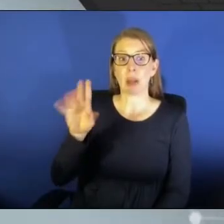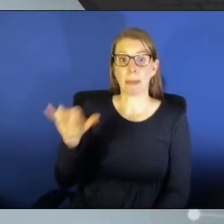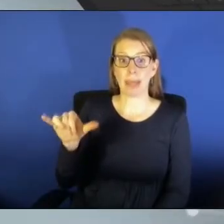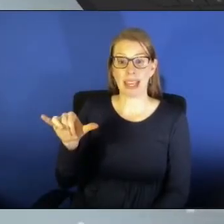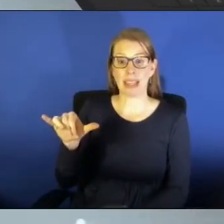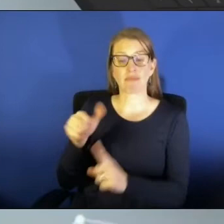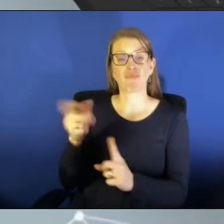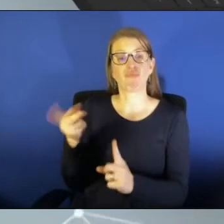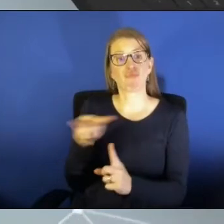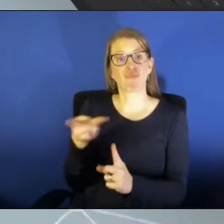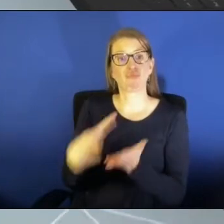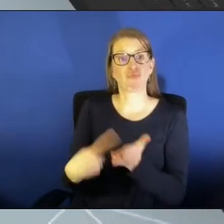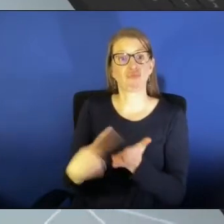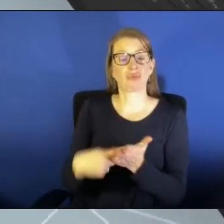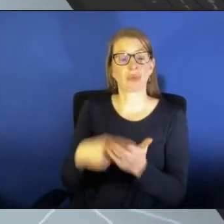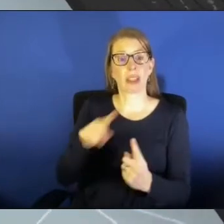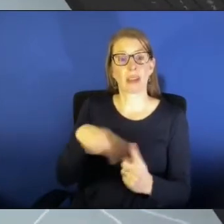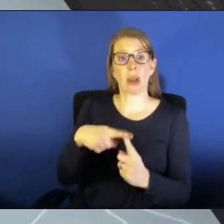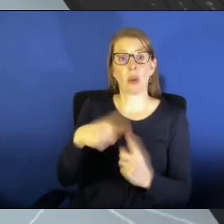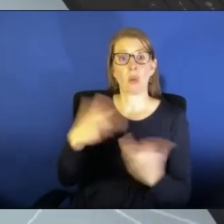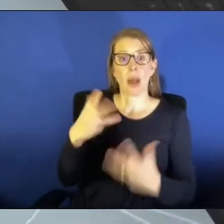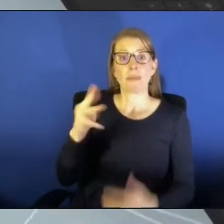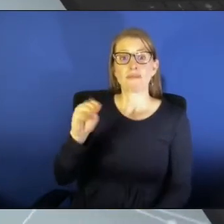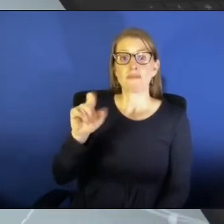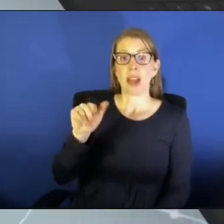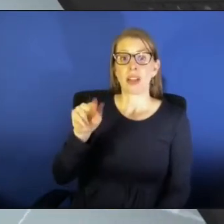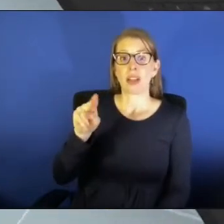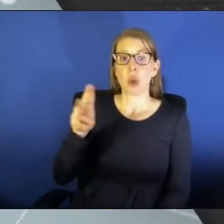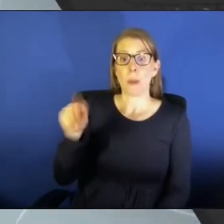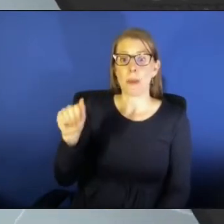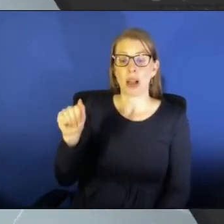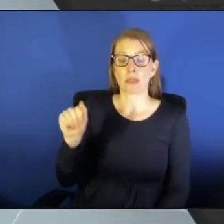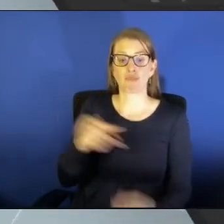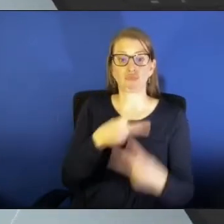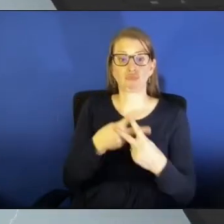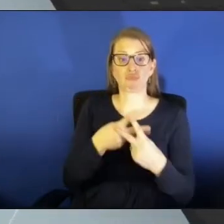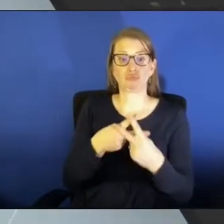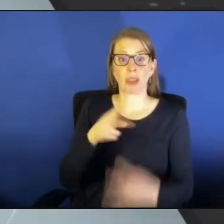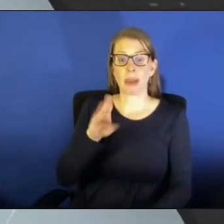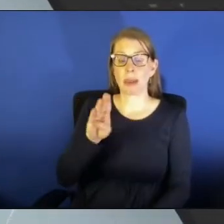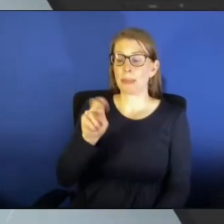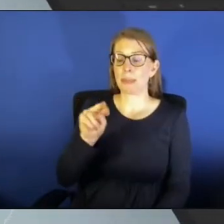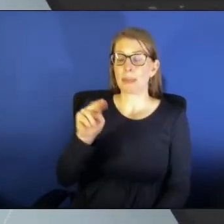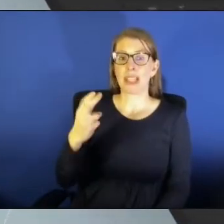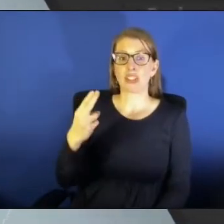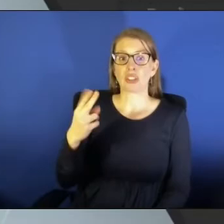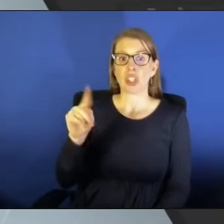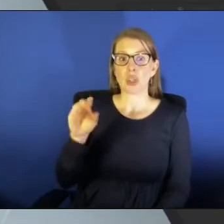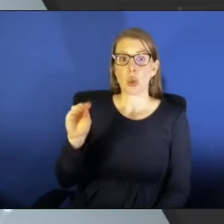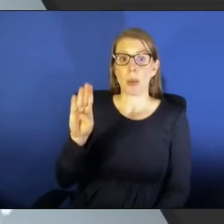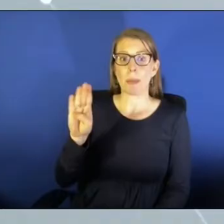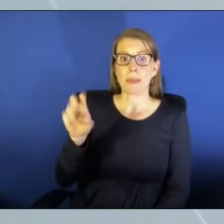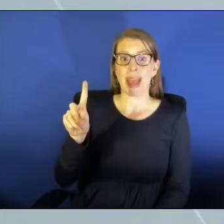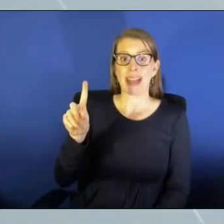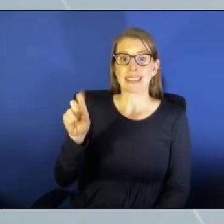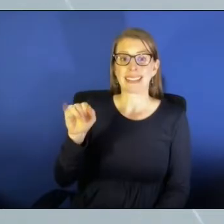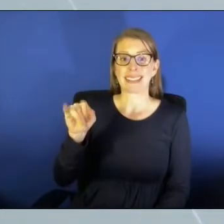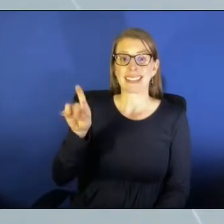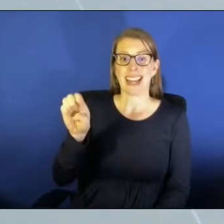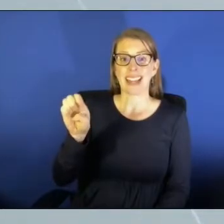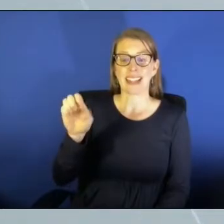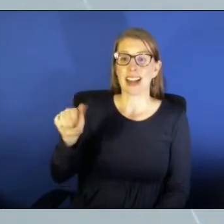benefit from our discussion. Use the hashtag #BenchToBedside. And Alexis Del Cid joins